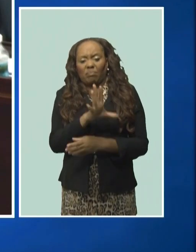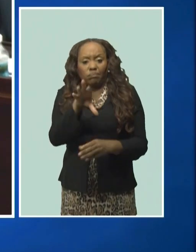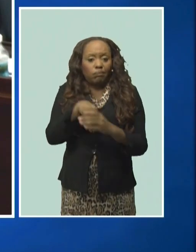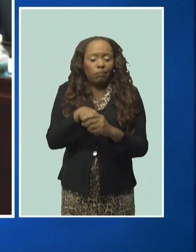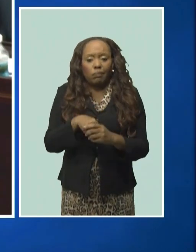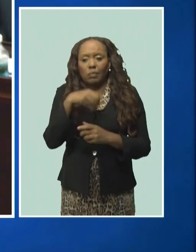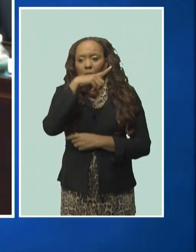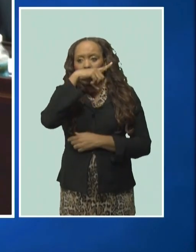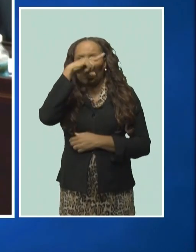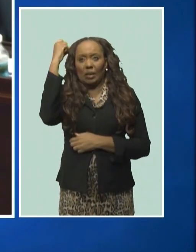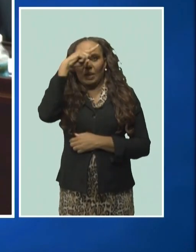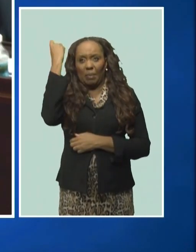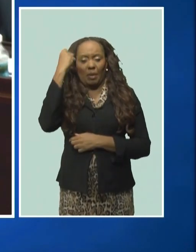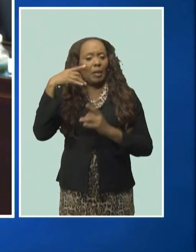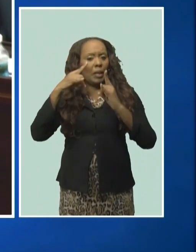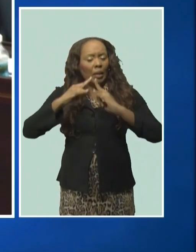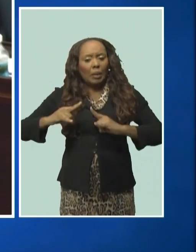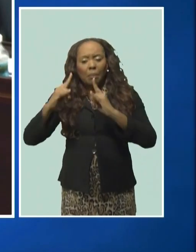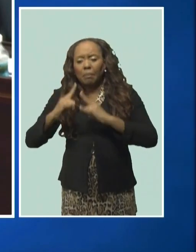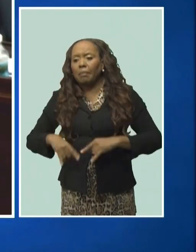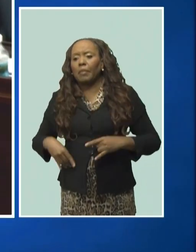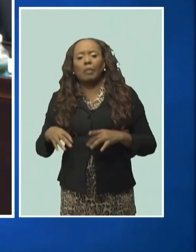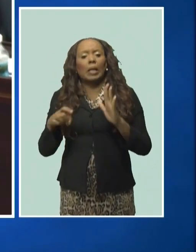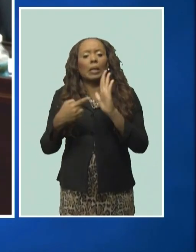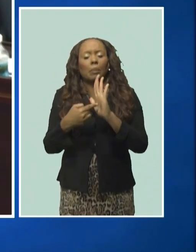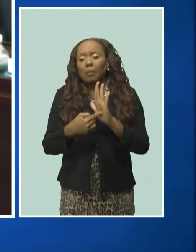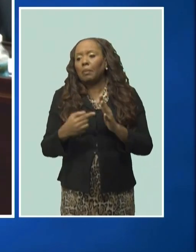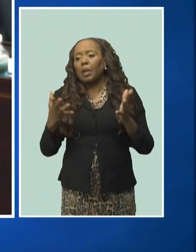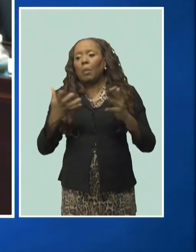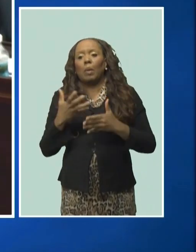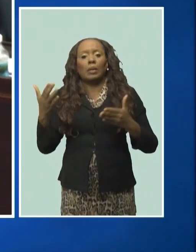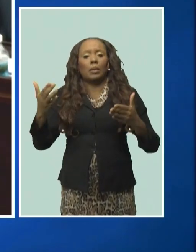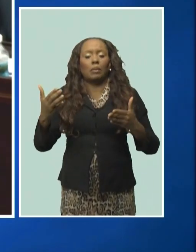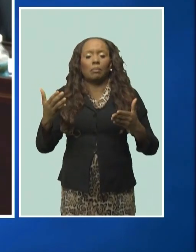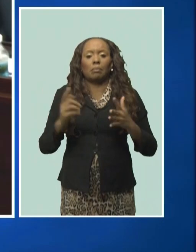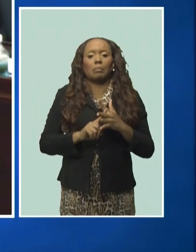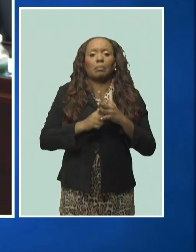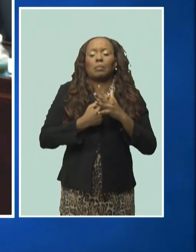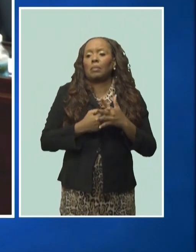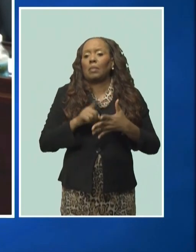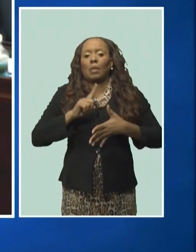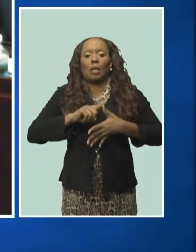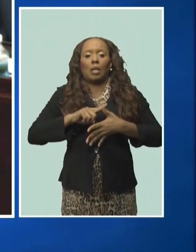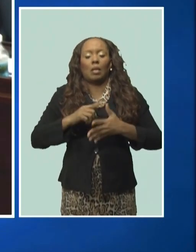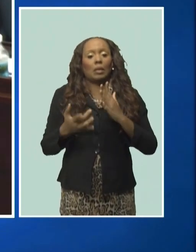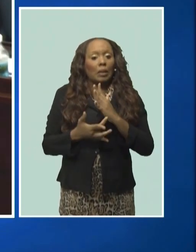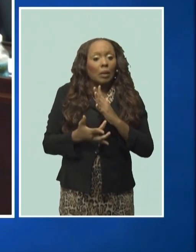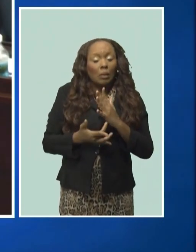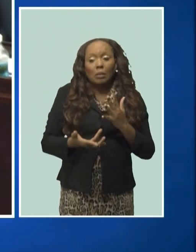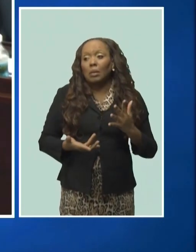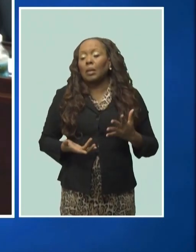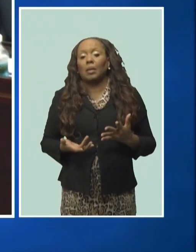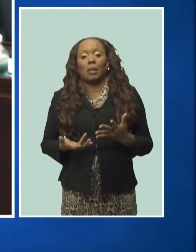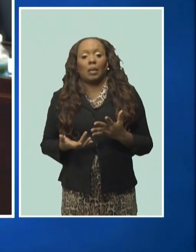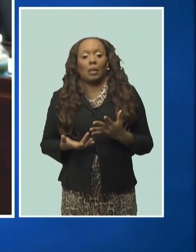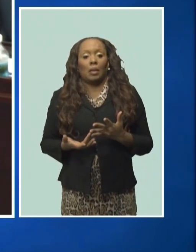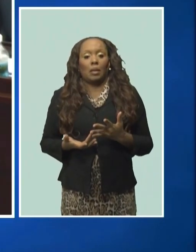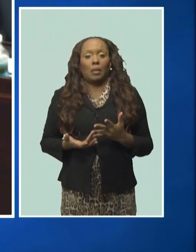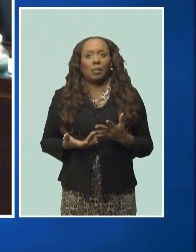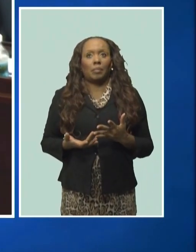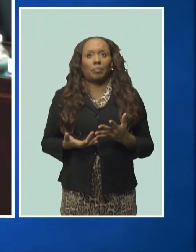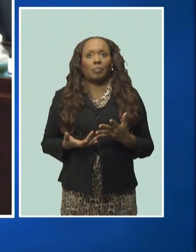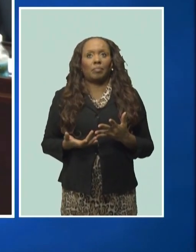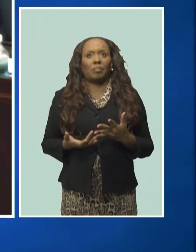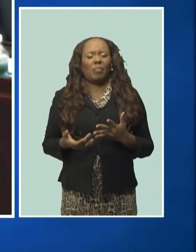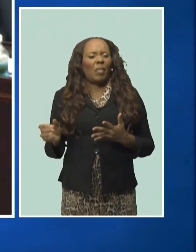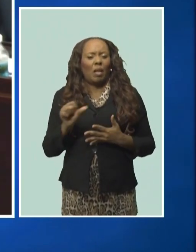how we introduce more technology-based type activities into the summer camps, along with some of the other things